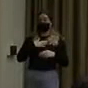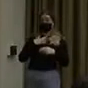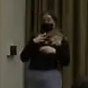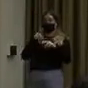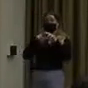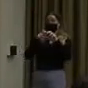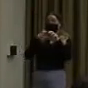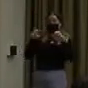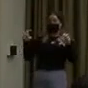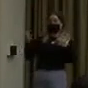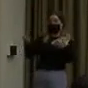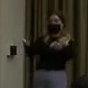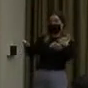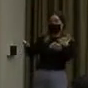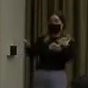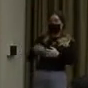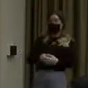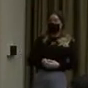think.